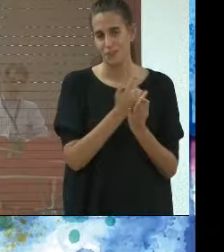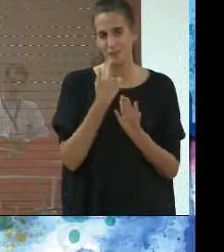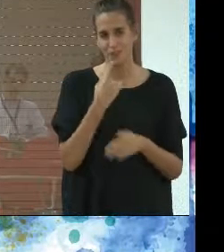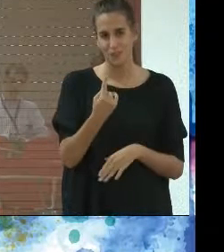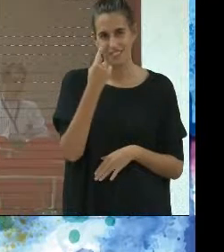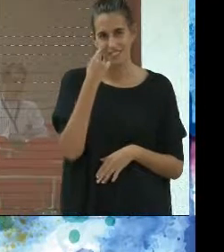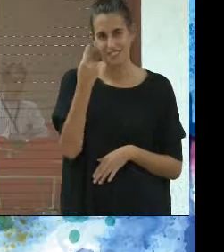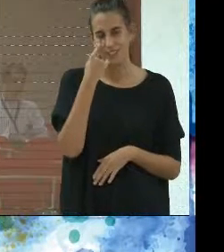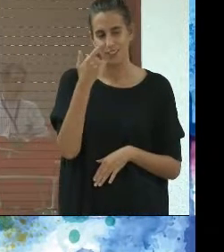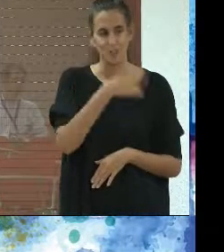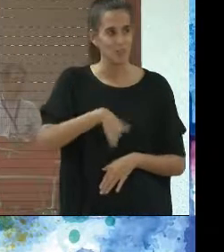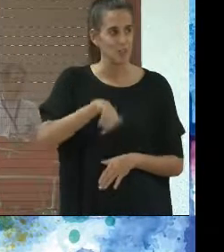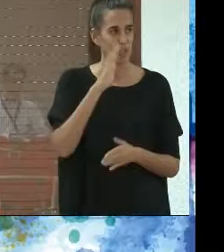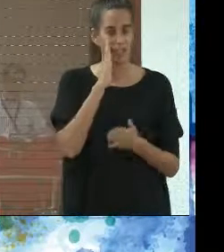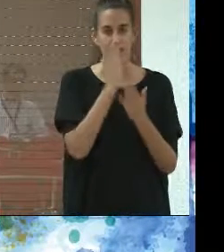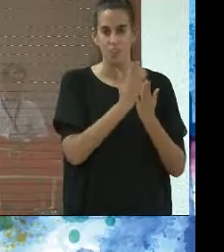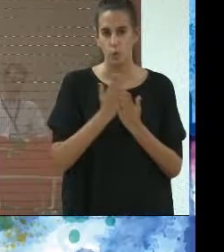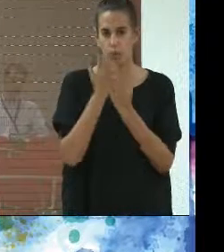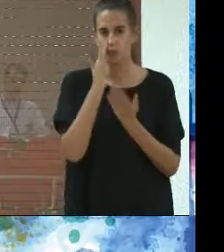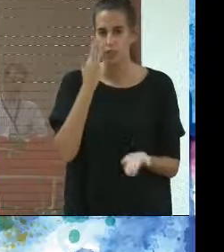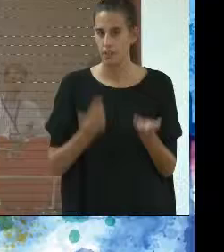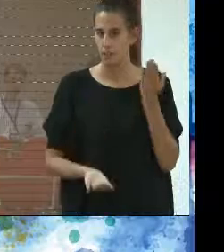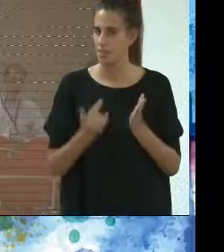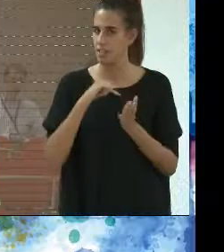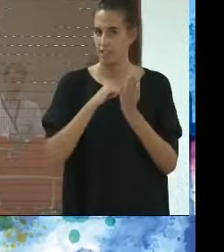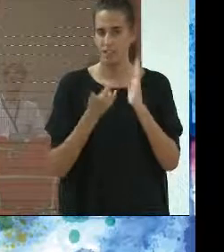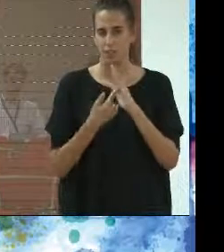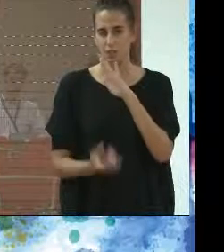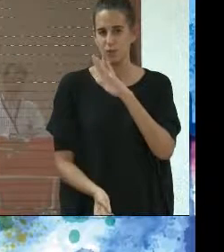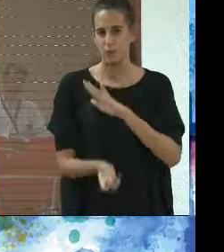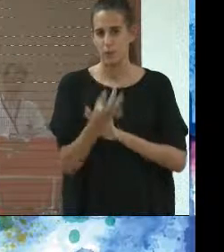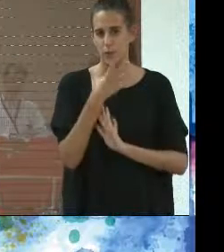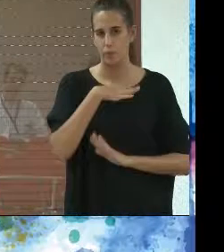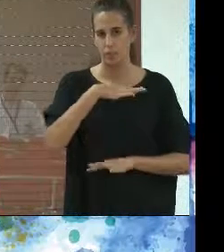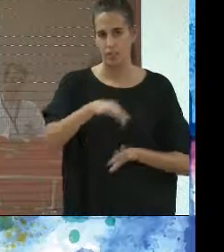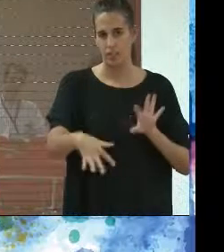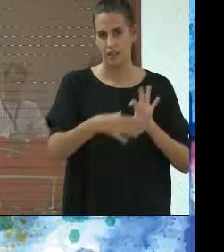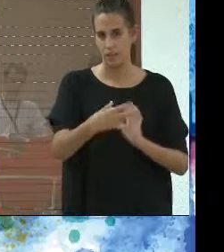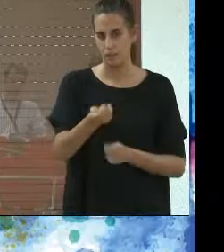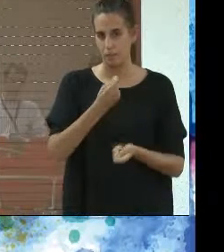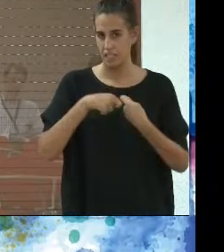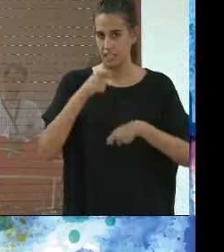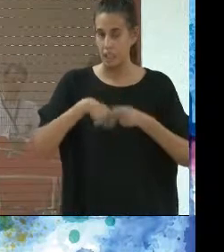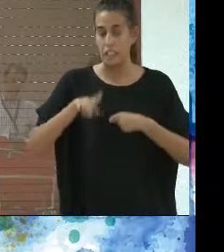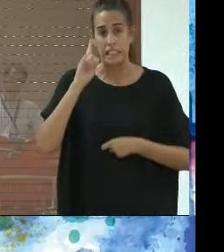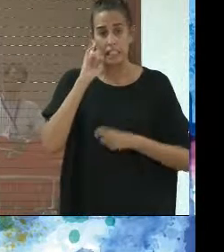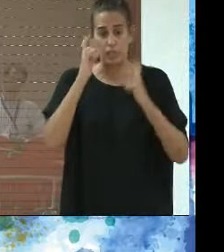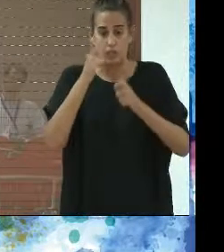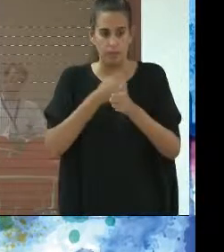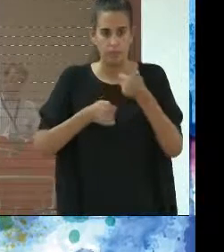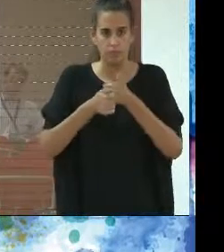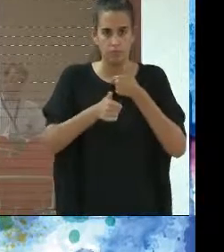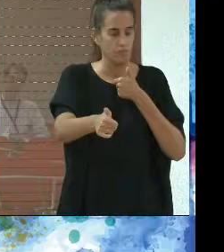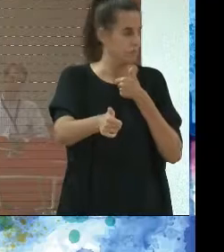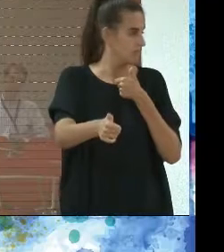an observatory in a way. We study and evaluate the technologies that arise in the market and try